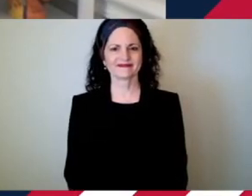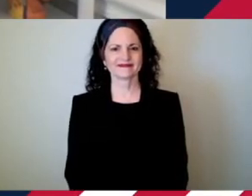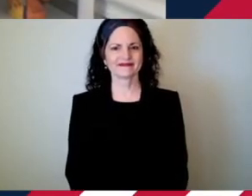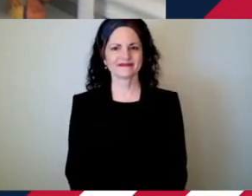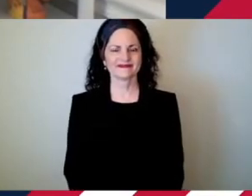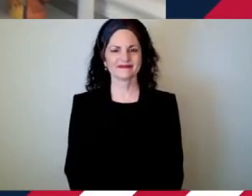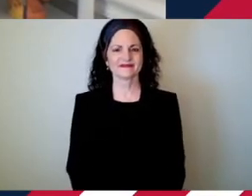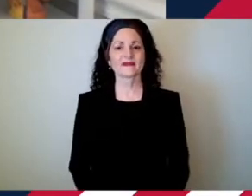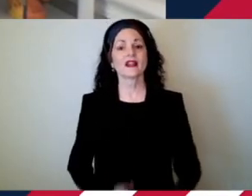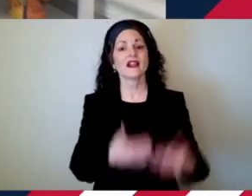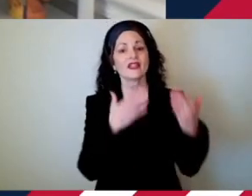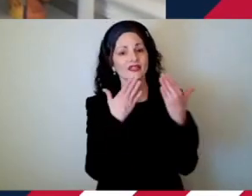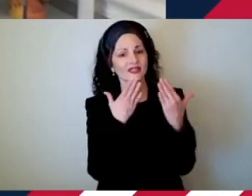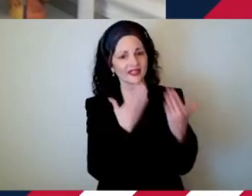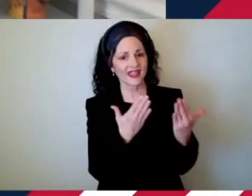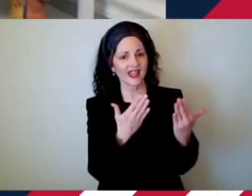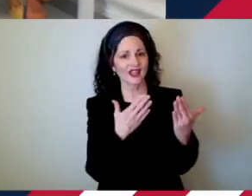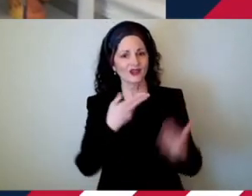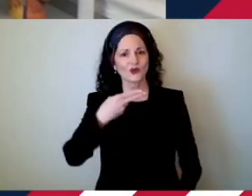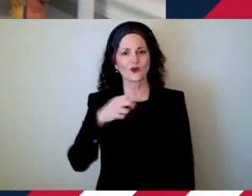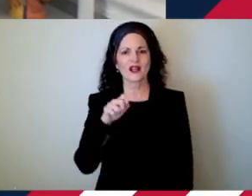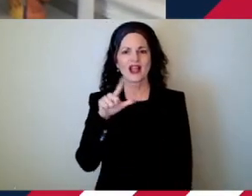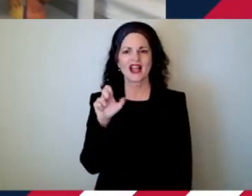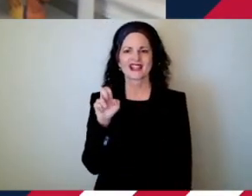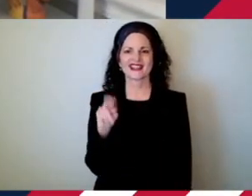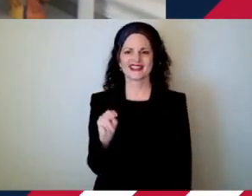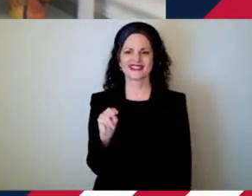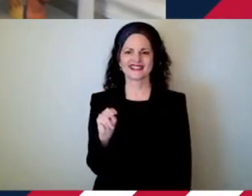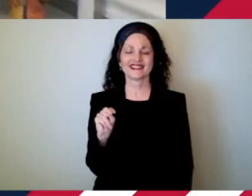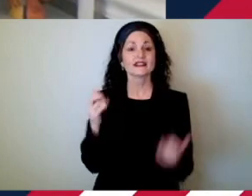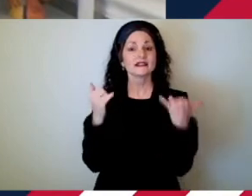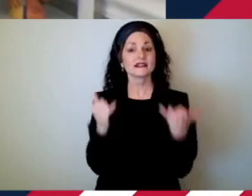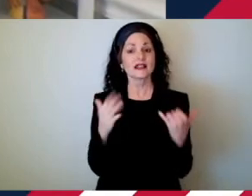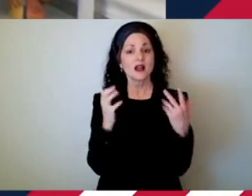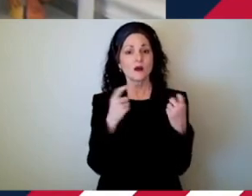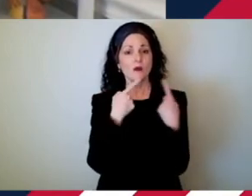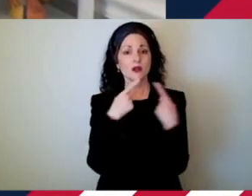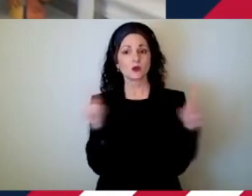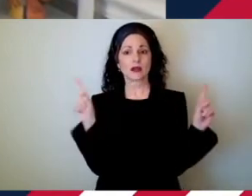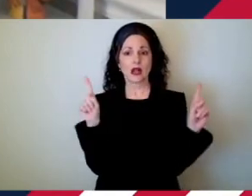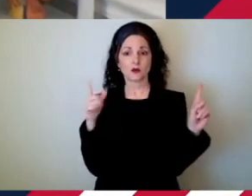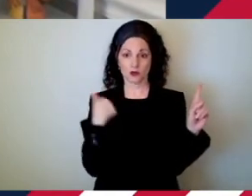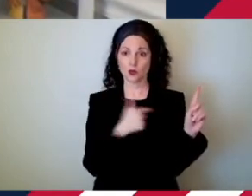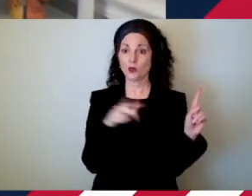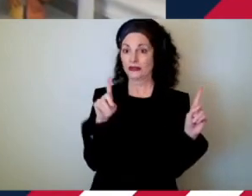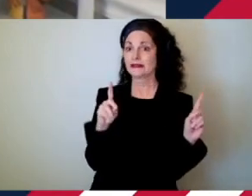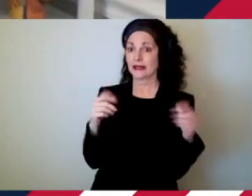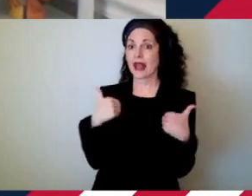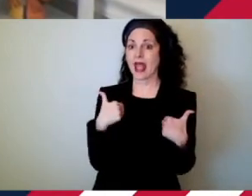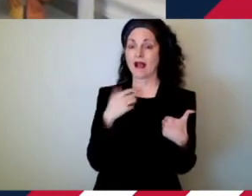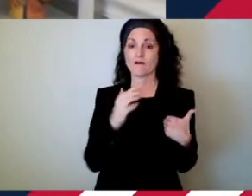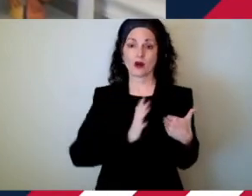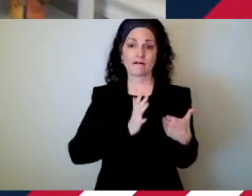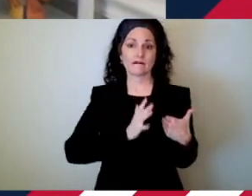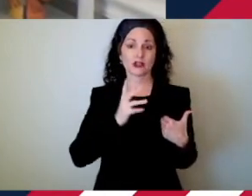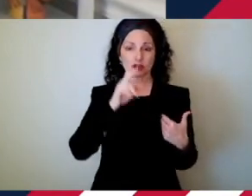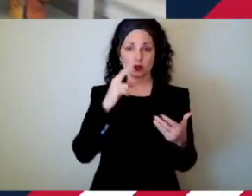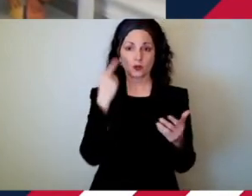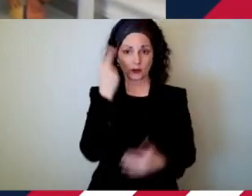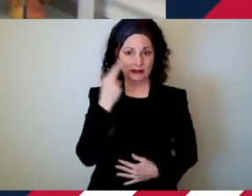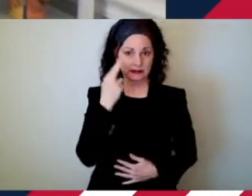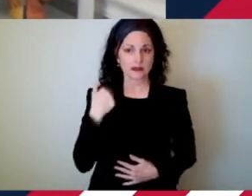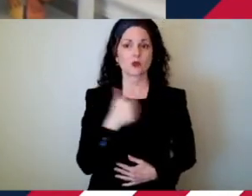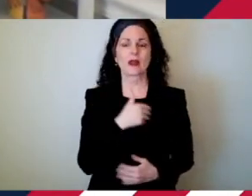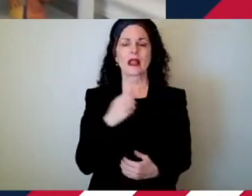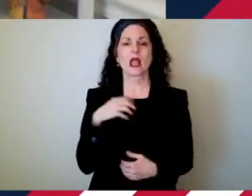Thank you, Helen. I'd like to announce that we had, for official purposes, a quorum of